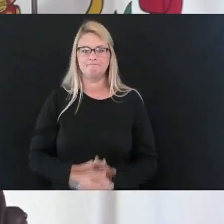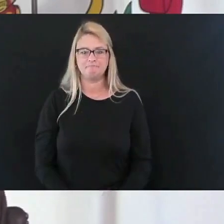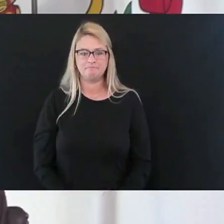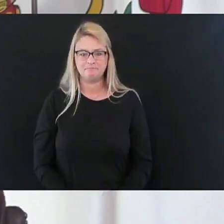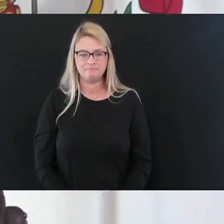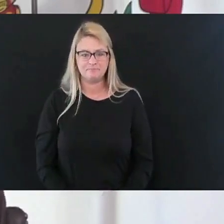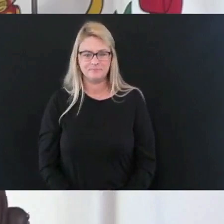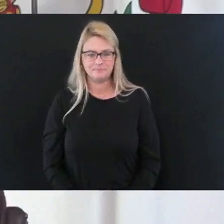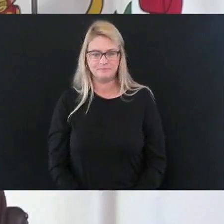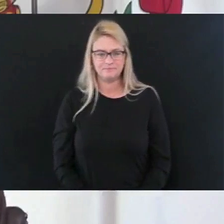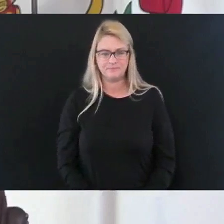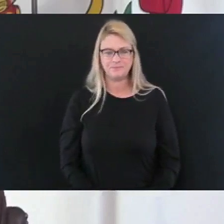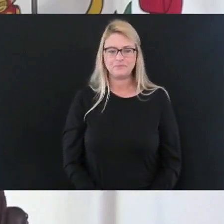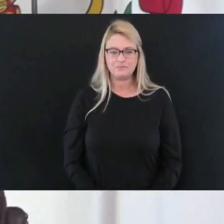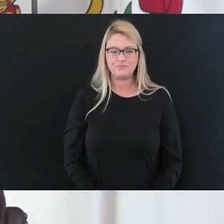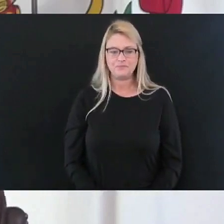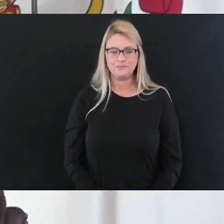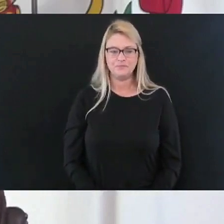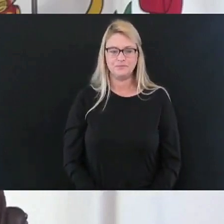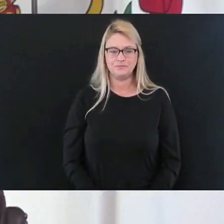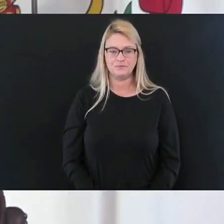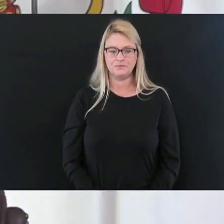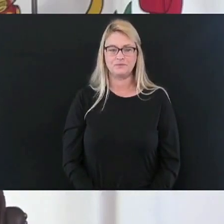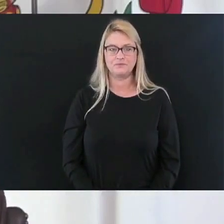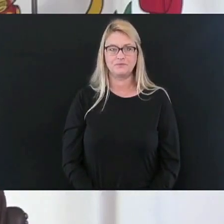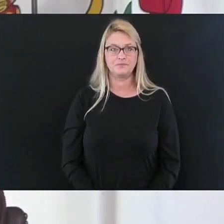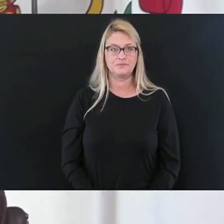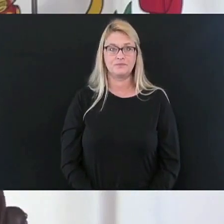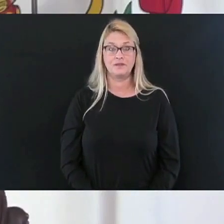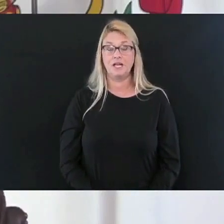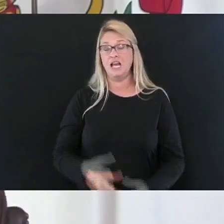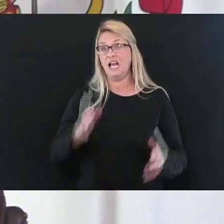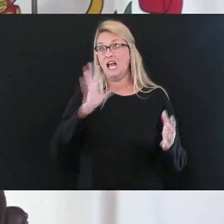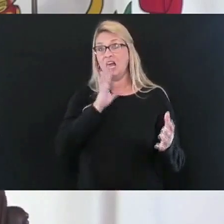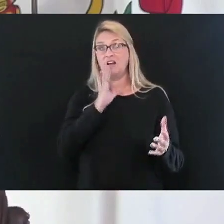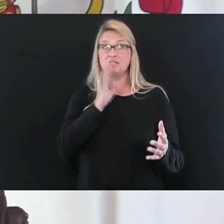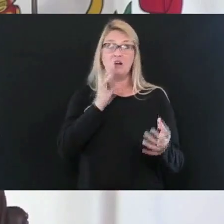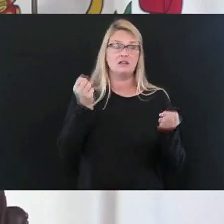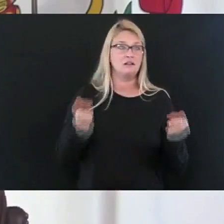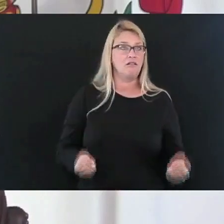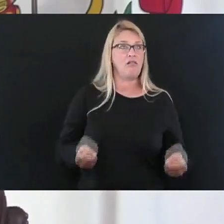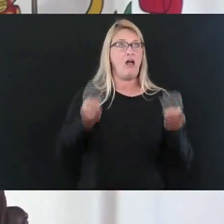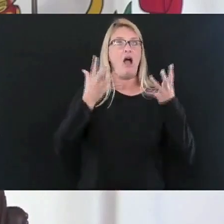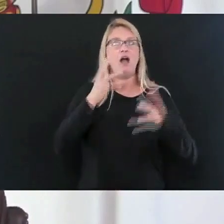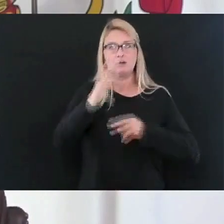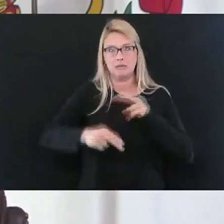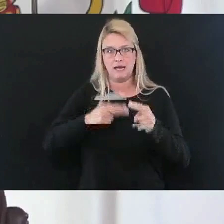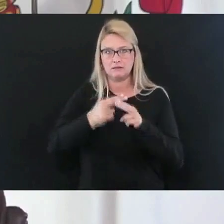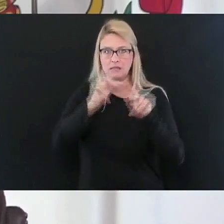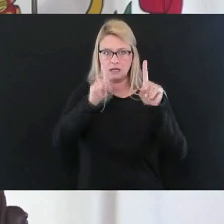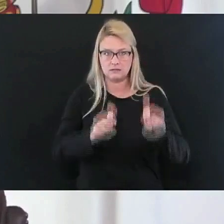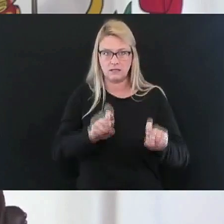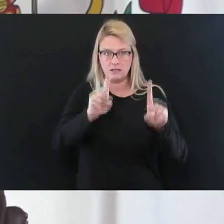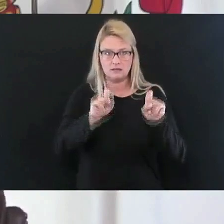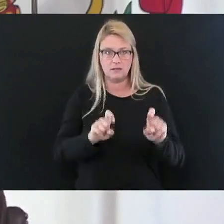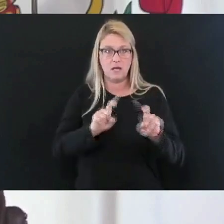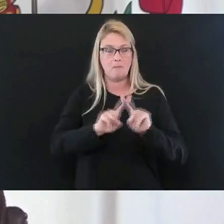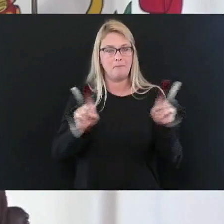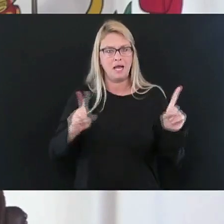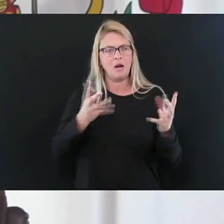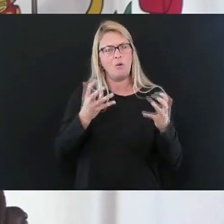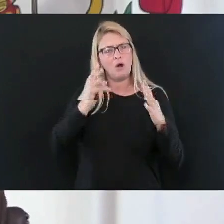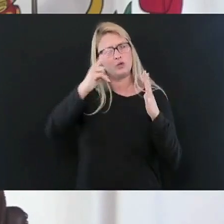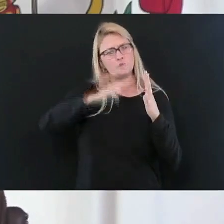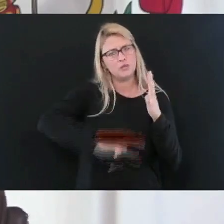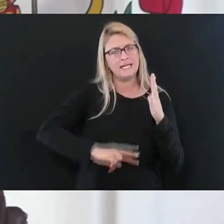Okay, the thing I'm going to end up with today is, you know, I've been through all the testing until I can't hardly talk, but I want to read this